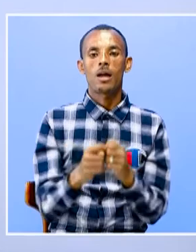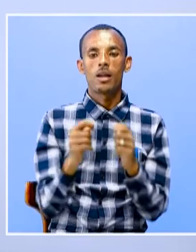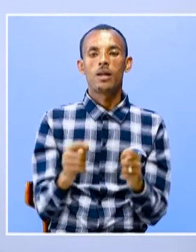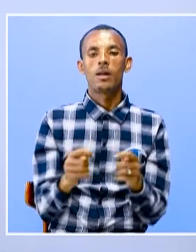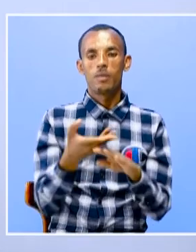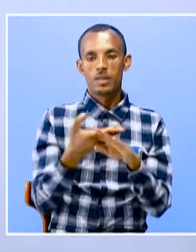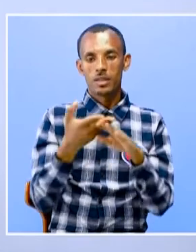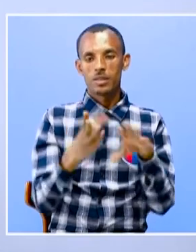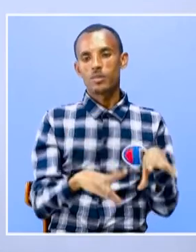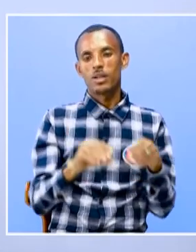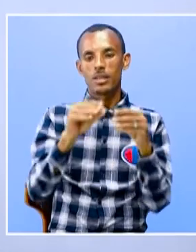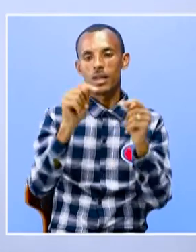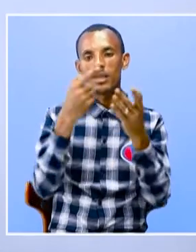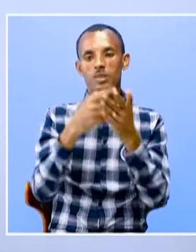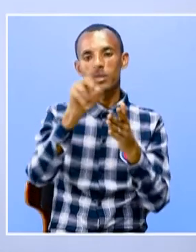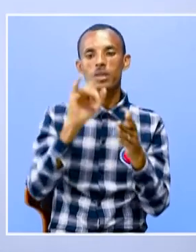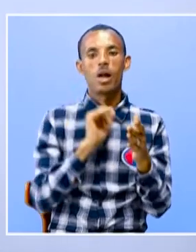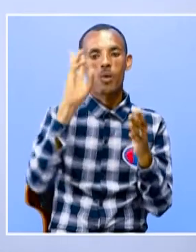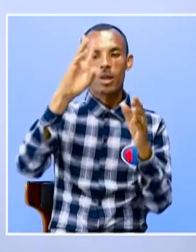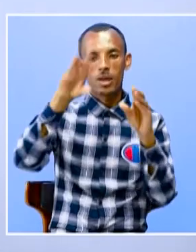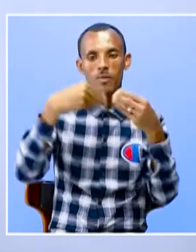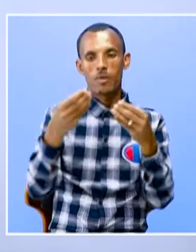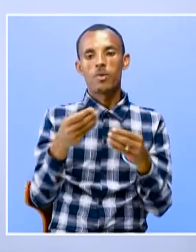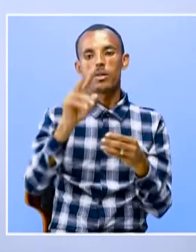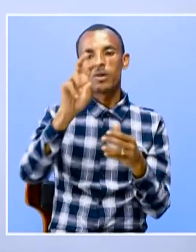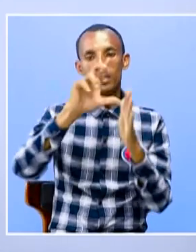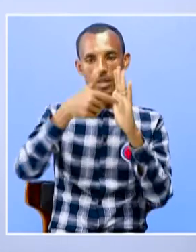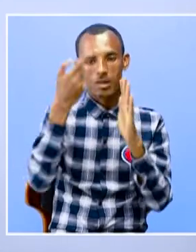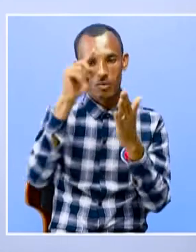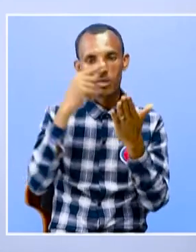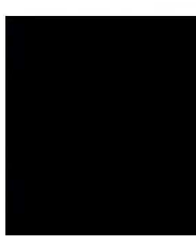Please students, try this question. I will give you 20 seconds for this question.